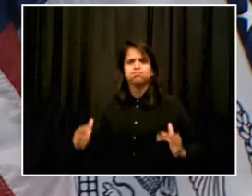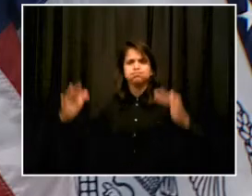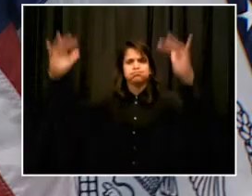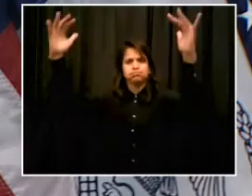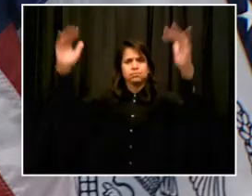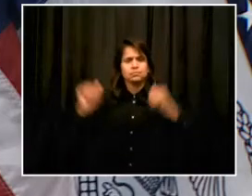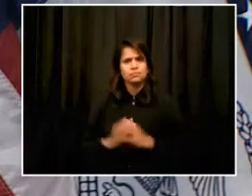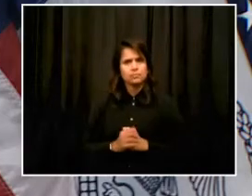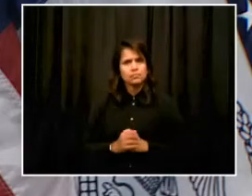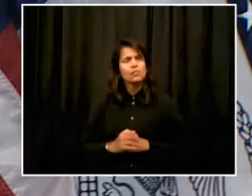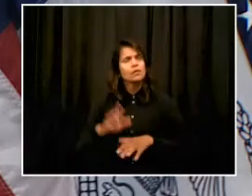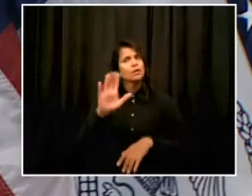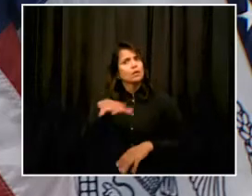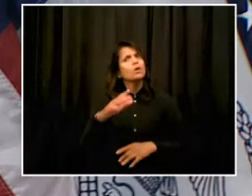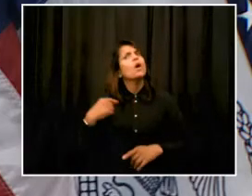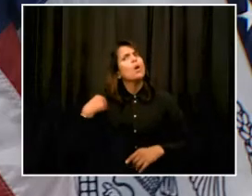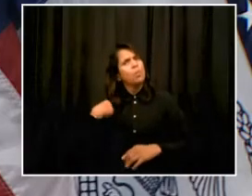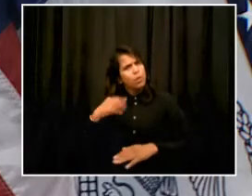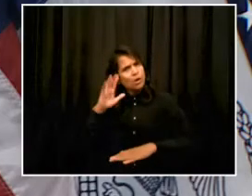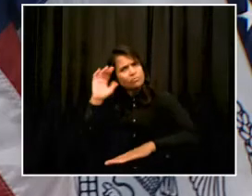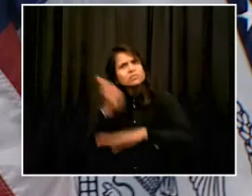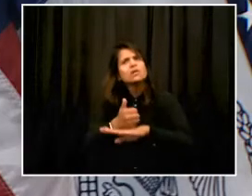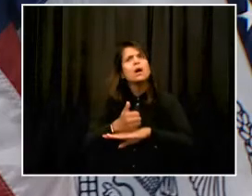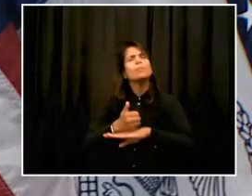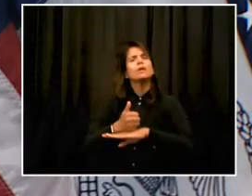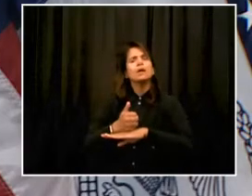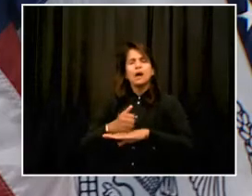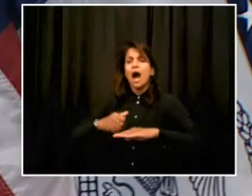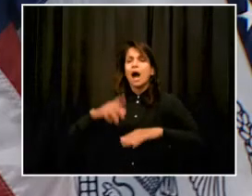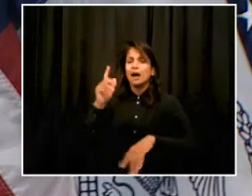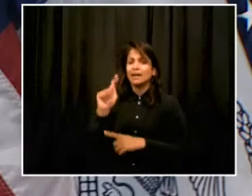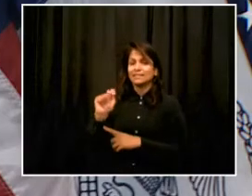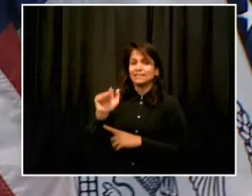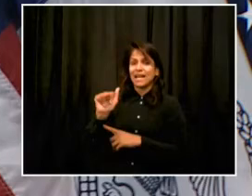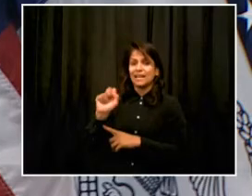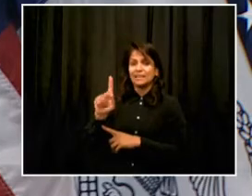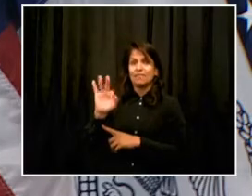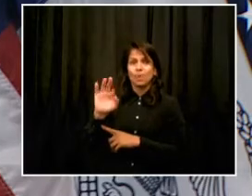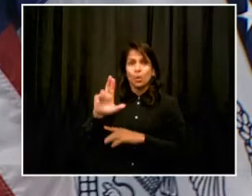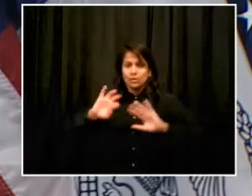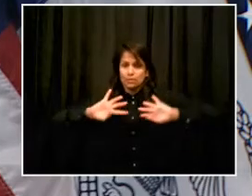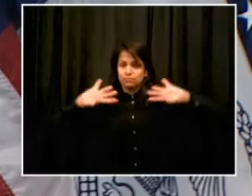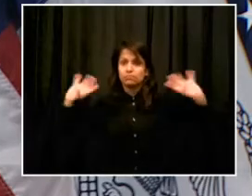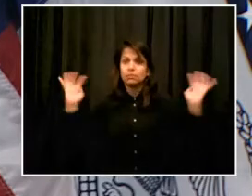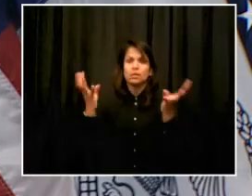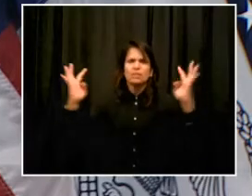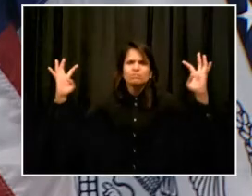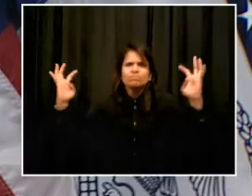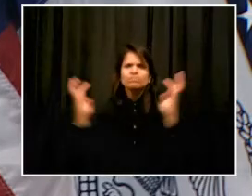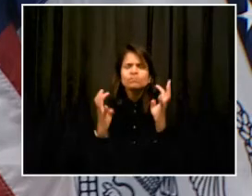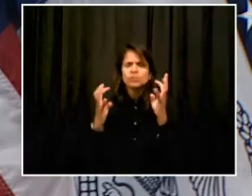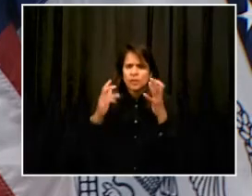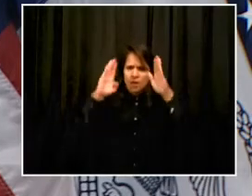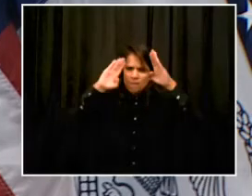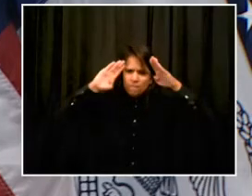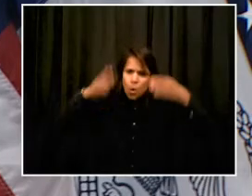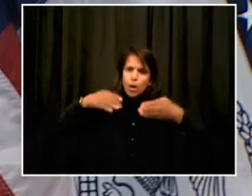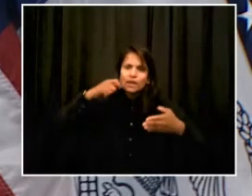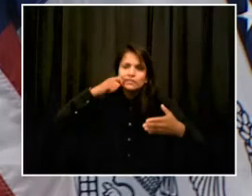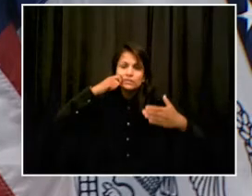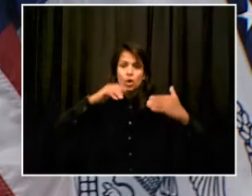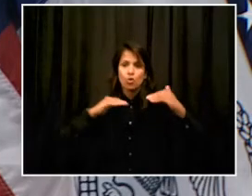institutions and agencies, and identify the specific policy steps, laws, other changes we need